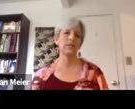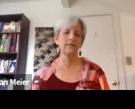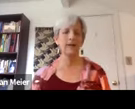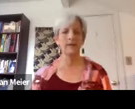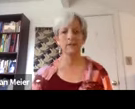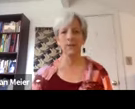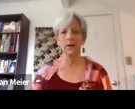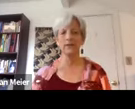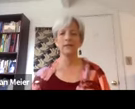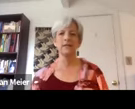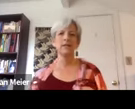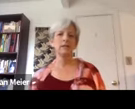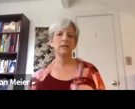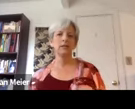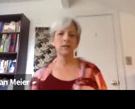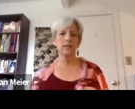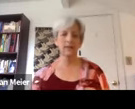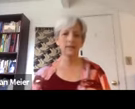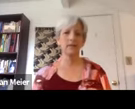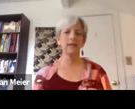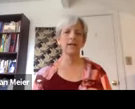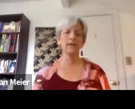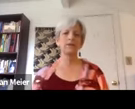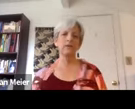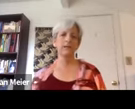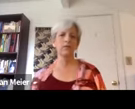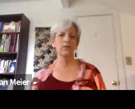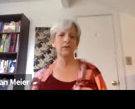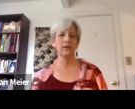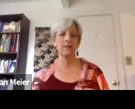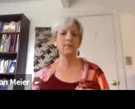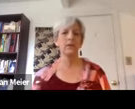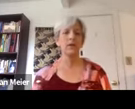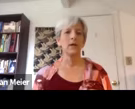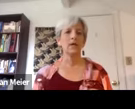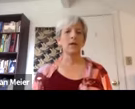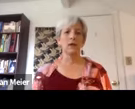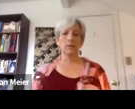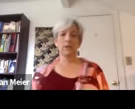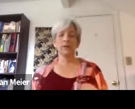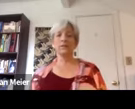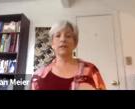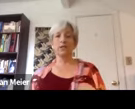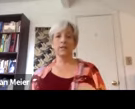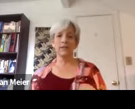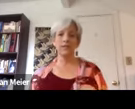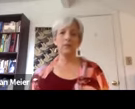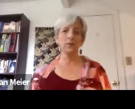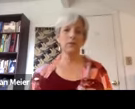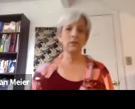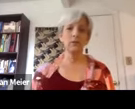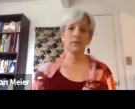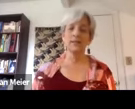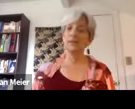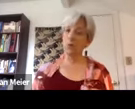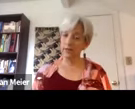allege domestic violence or partner violence lose custody altogether roughly a quarter of the time. Mothers who allege child physical